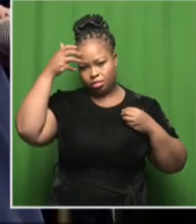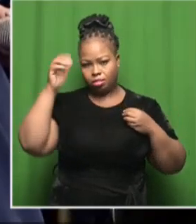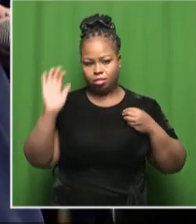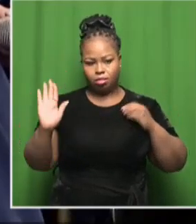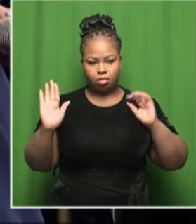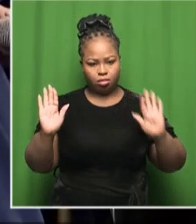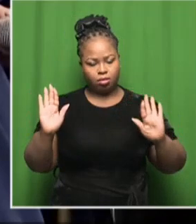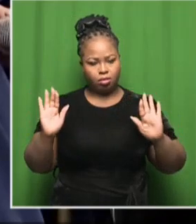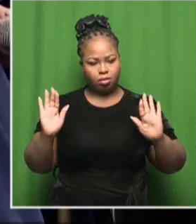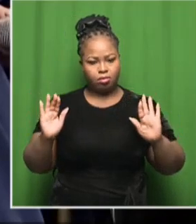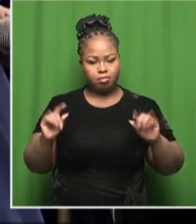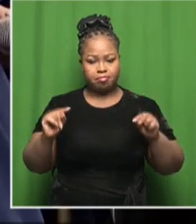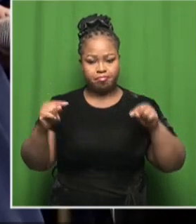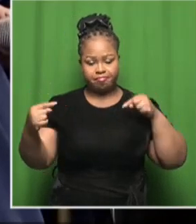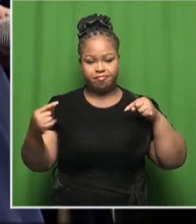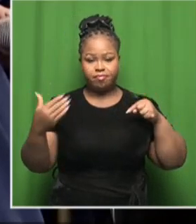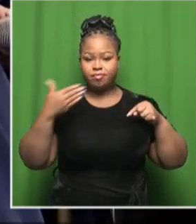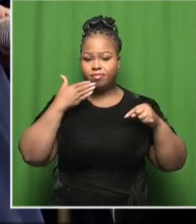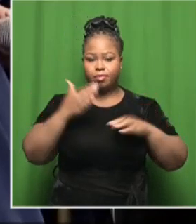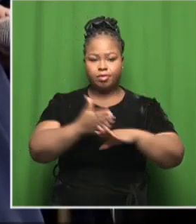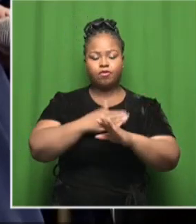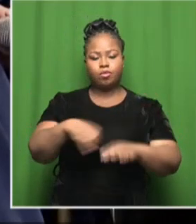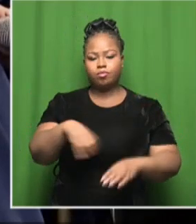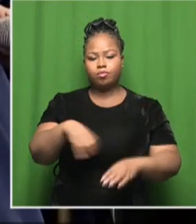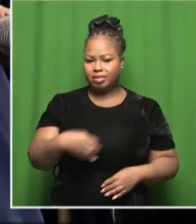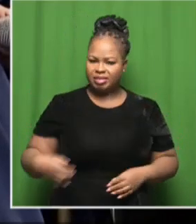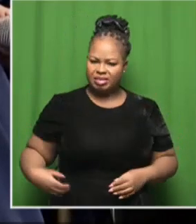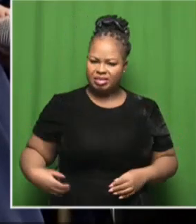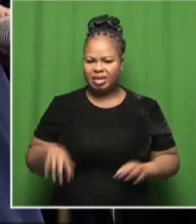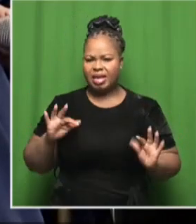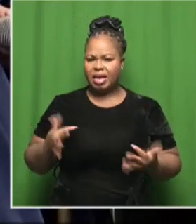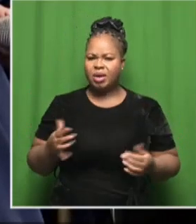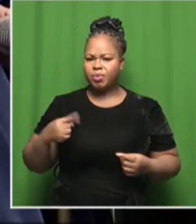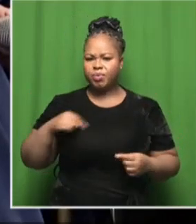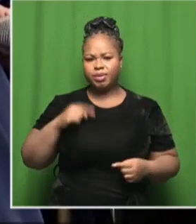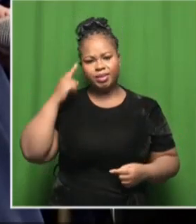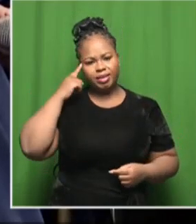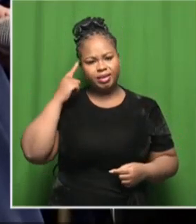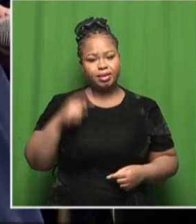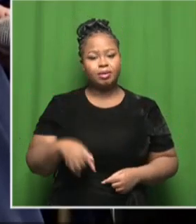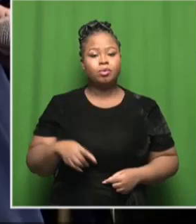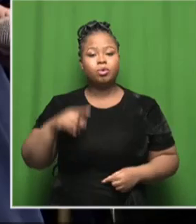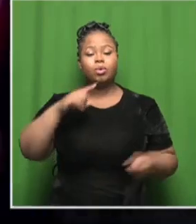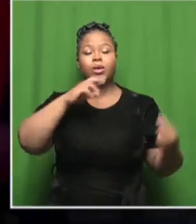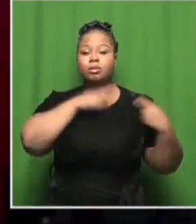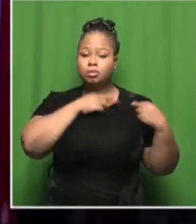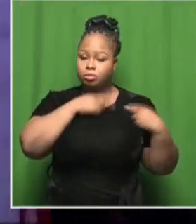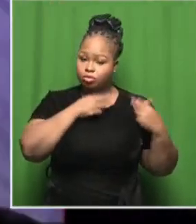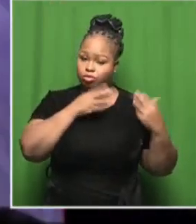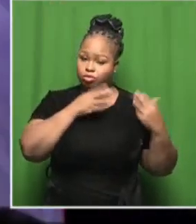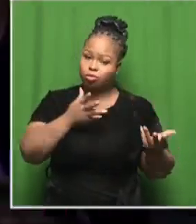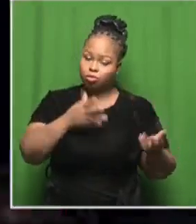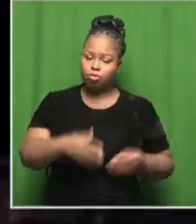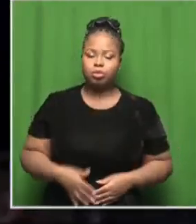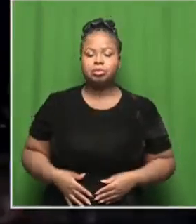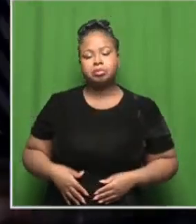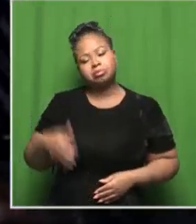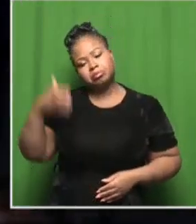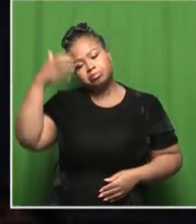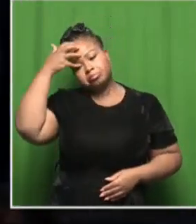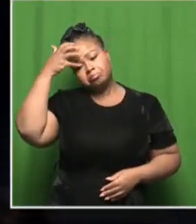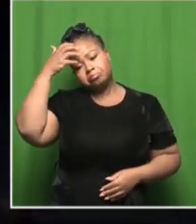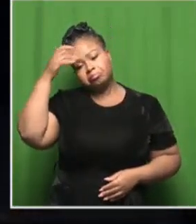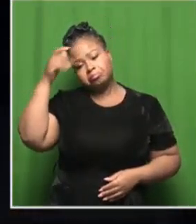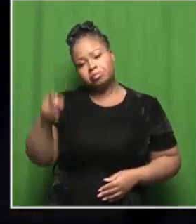my opponent, the former president, think of that duty. And it is a duty, by the way. Or Trump in the